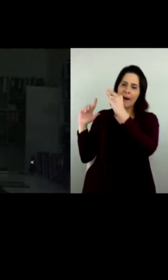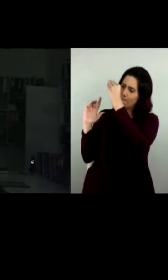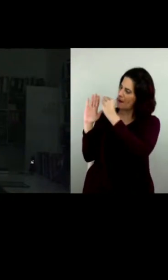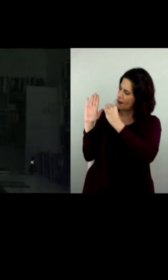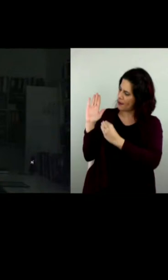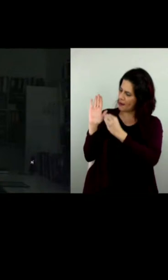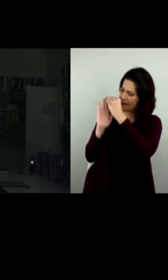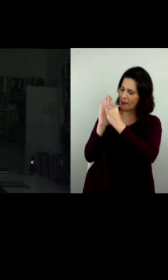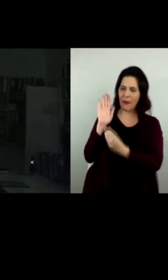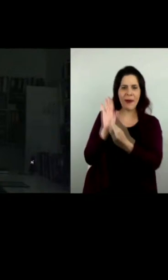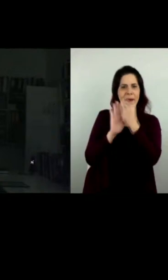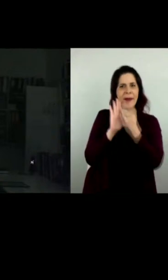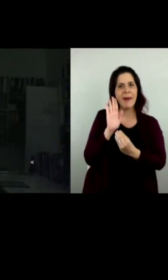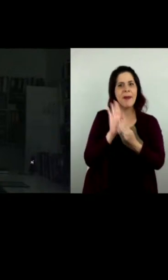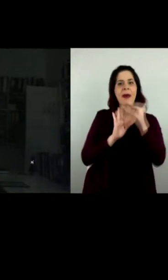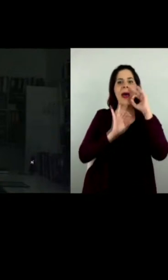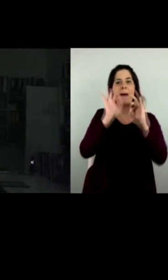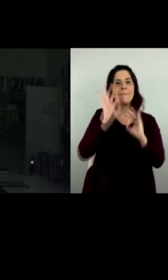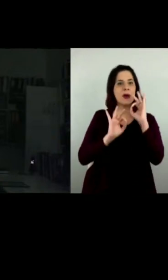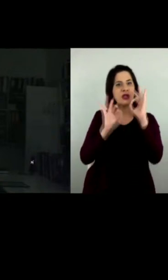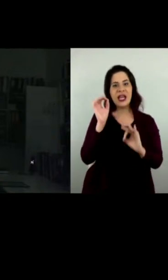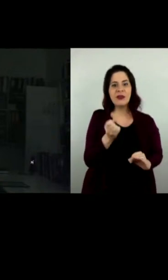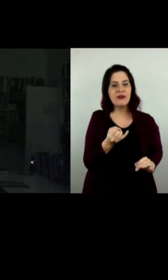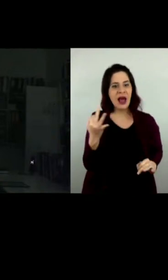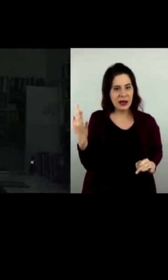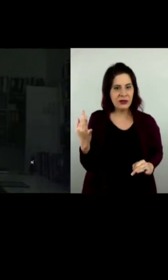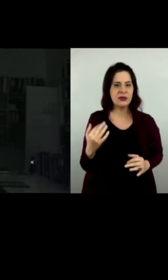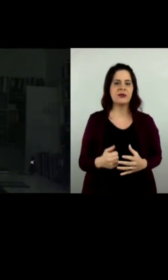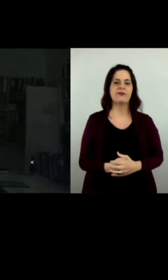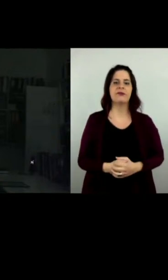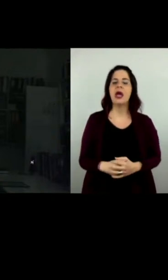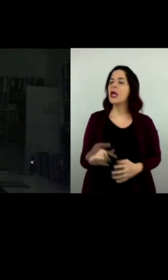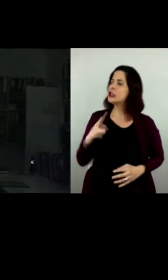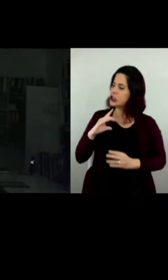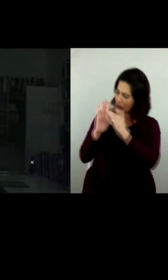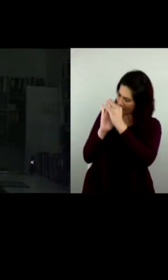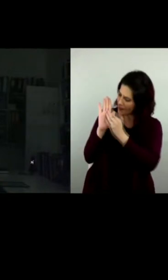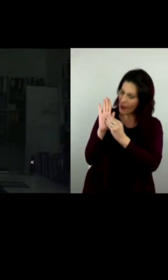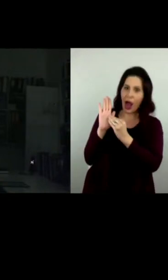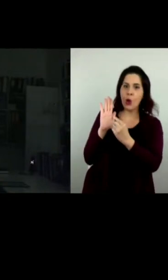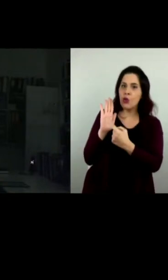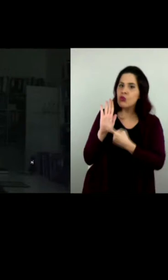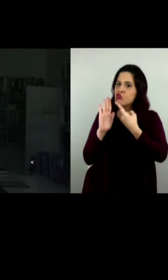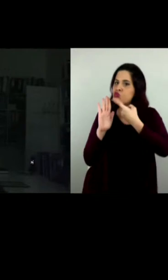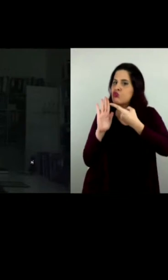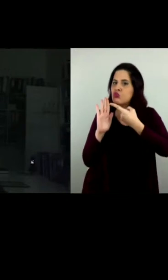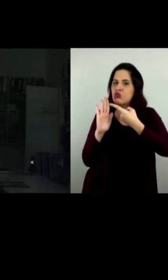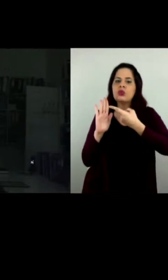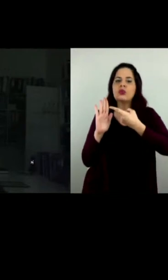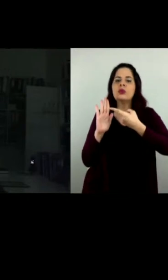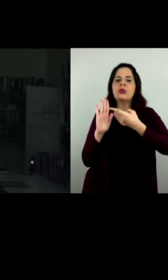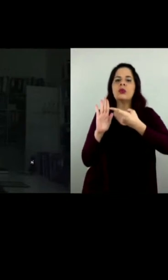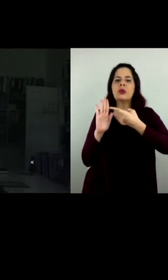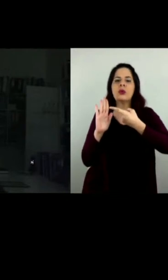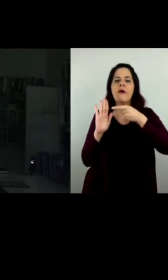And, but one of them, we know it, is you are doing